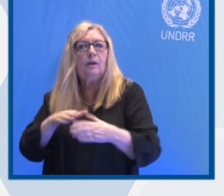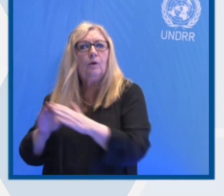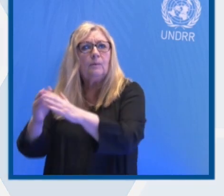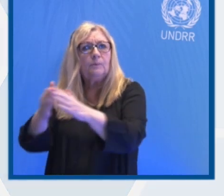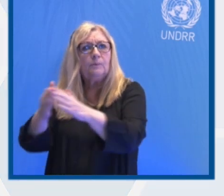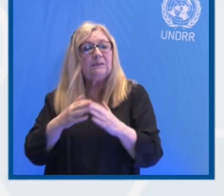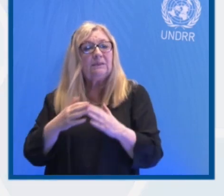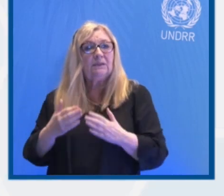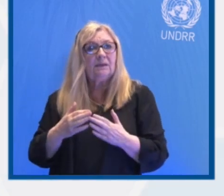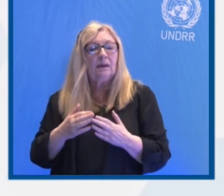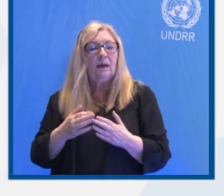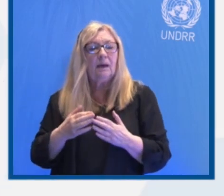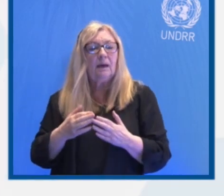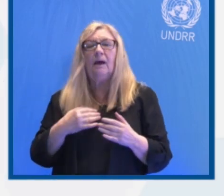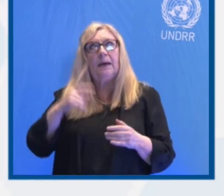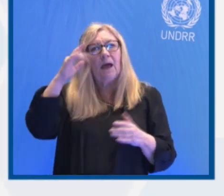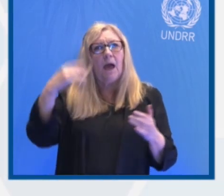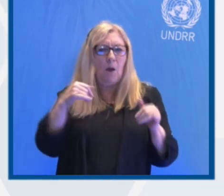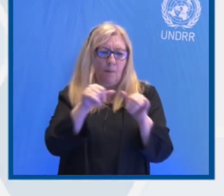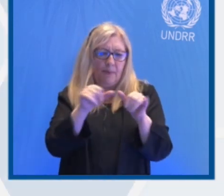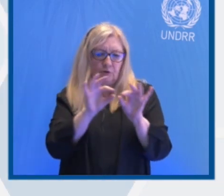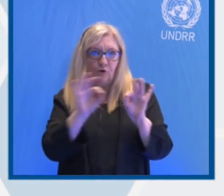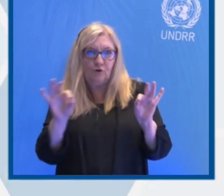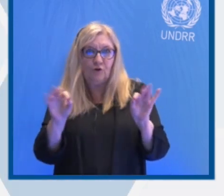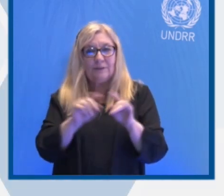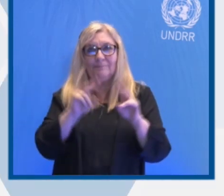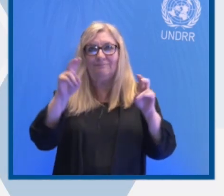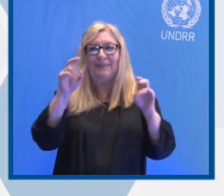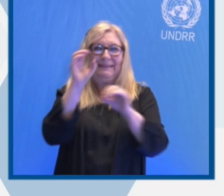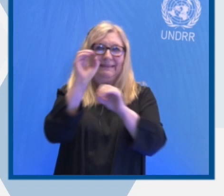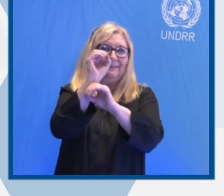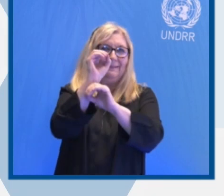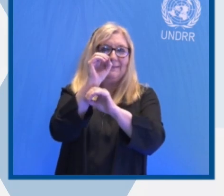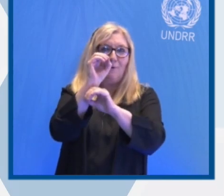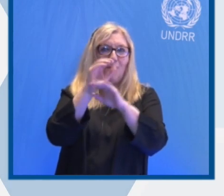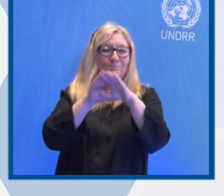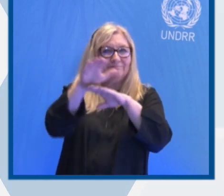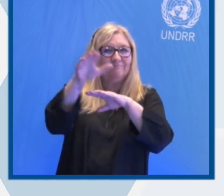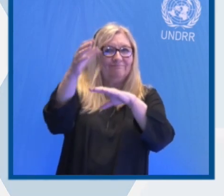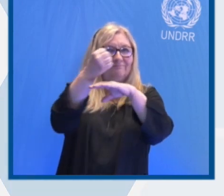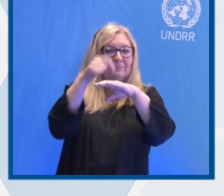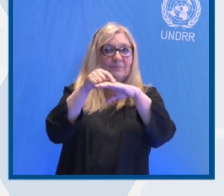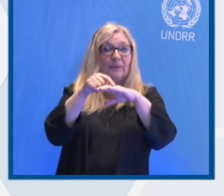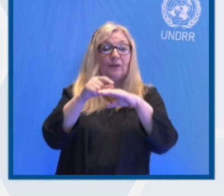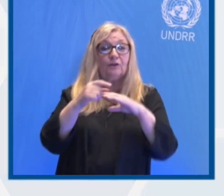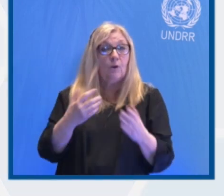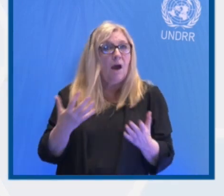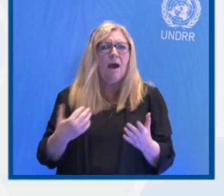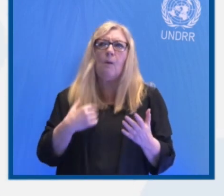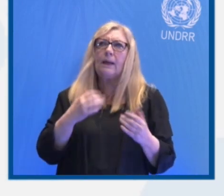it effectively, like we have with net. So, perhaps something that is measuring gain in resiliency as a result